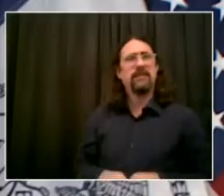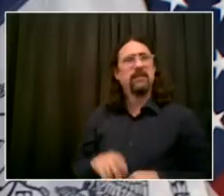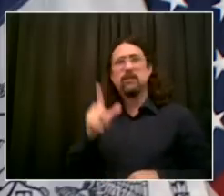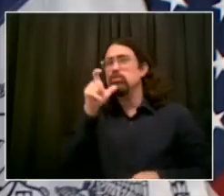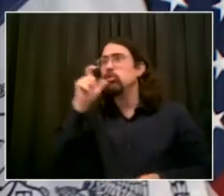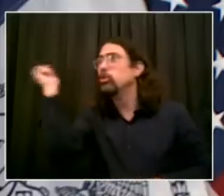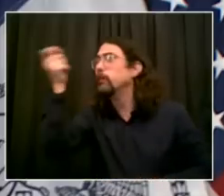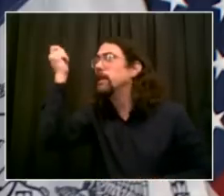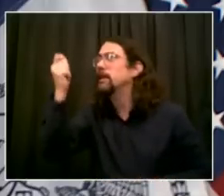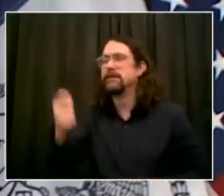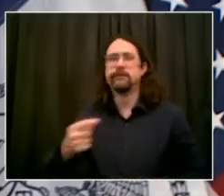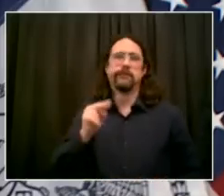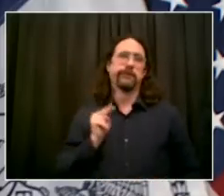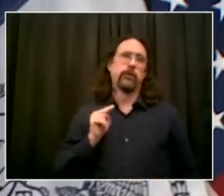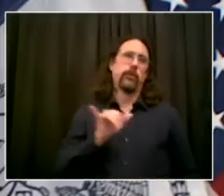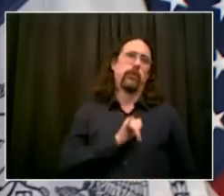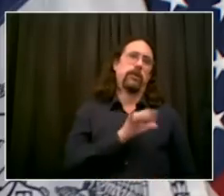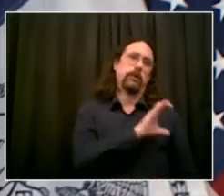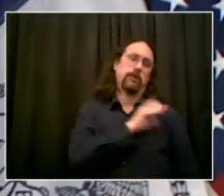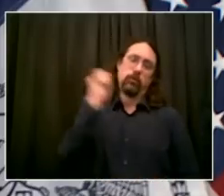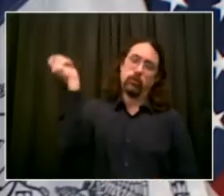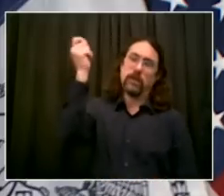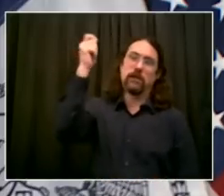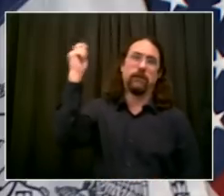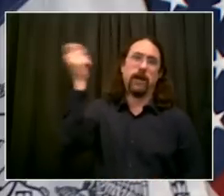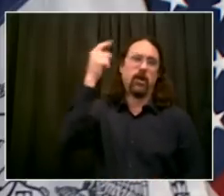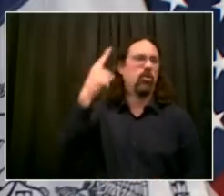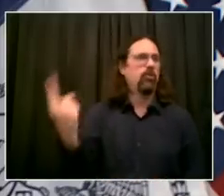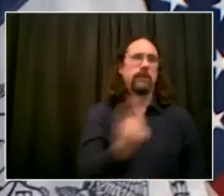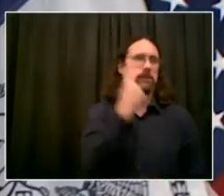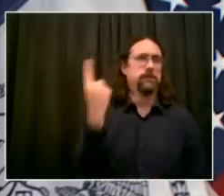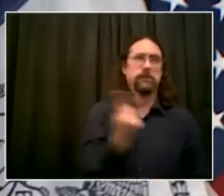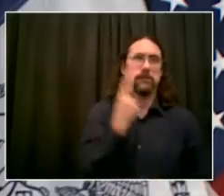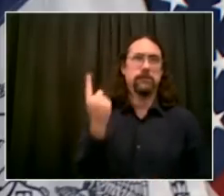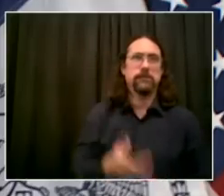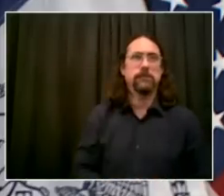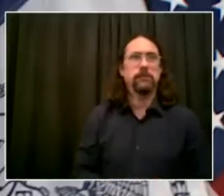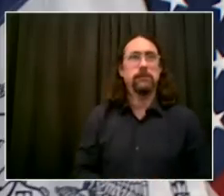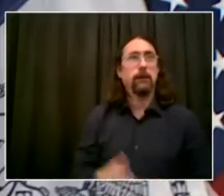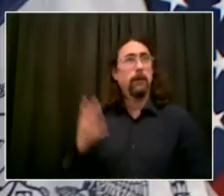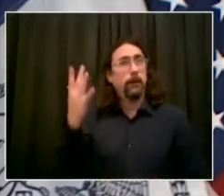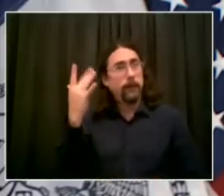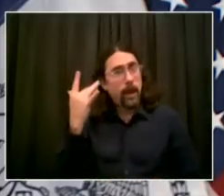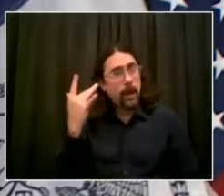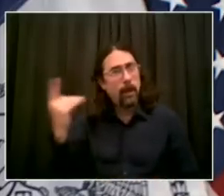stop this problem we're having, we'll stop it before it spreads, and we'll protect this city. Thank you, everybody.